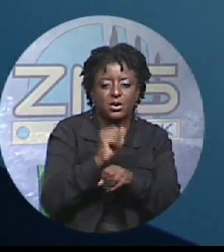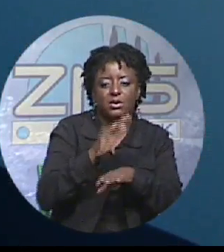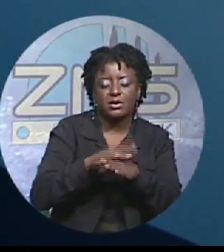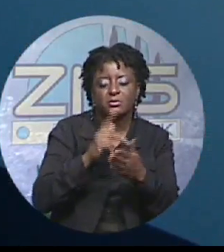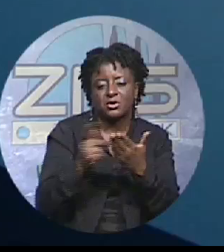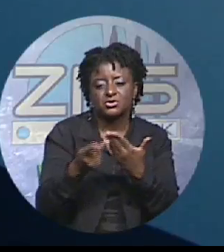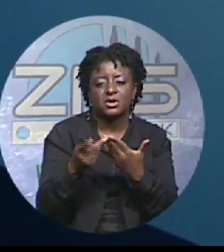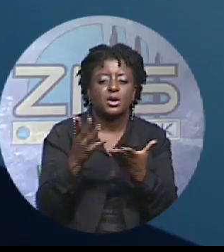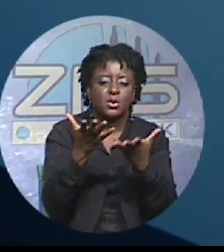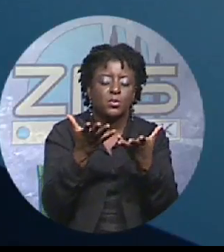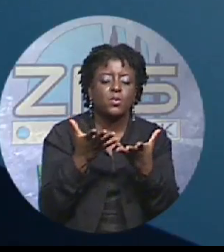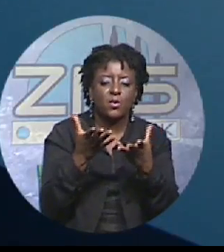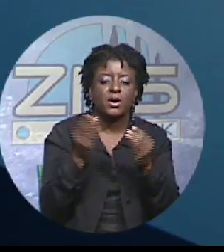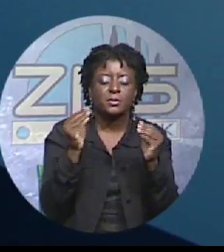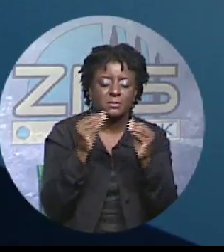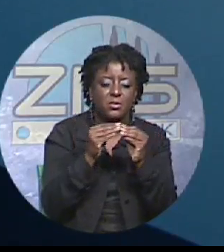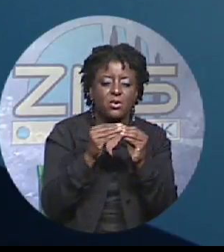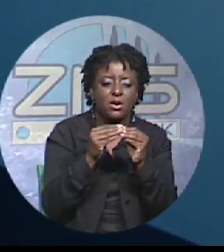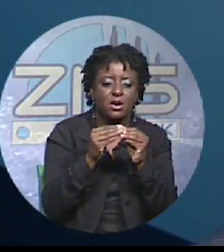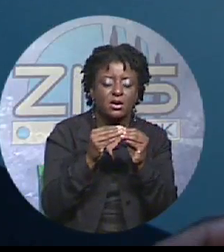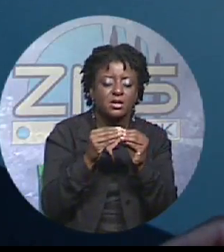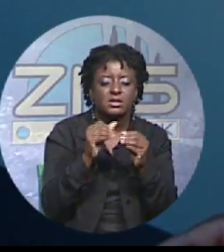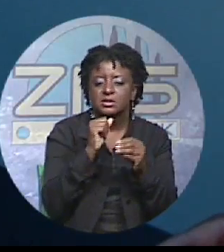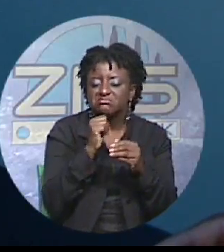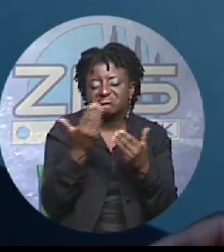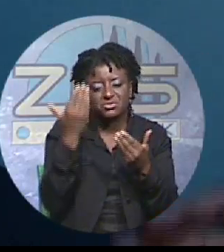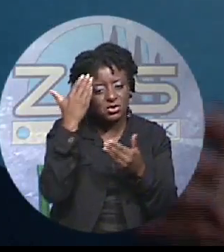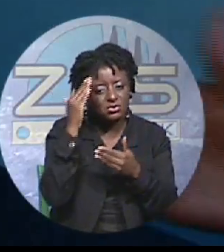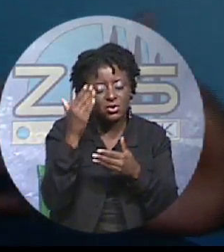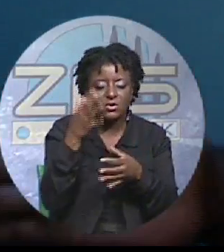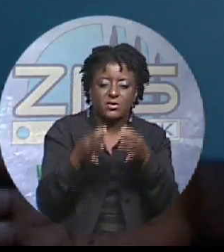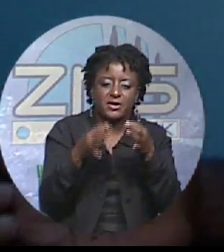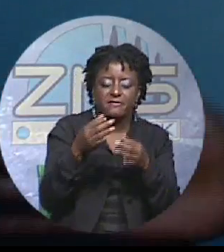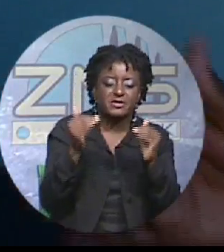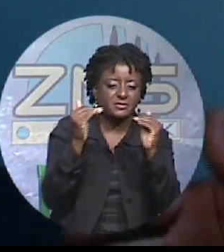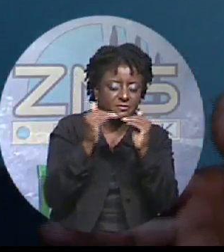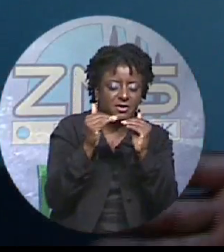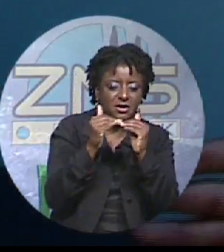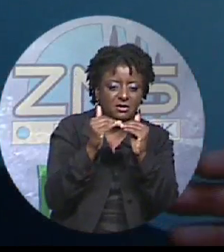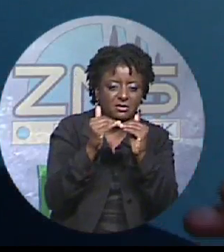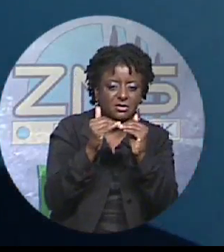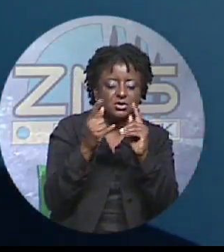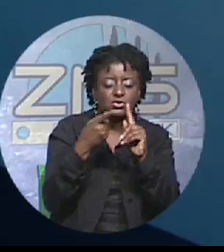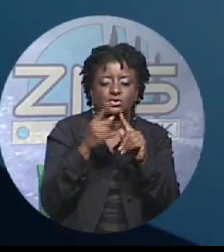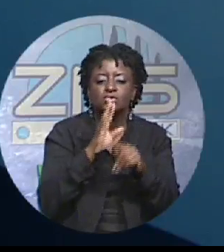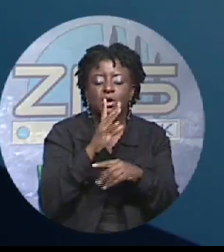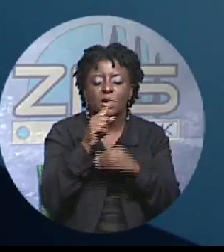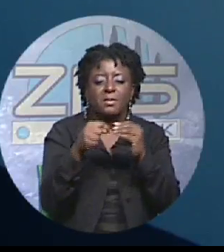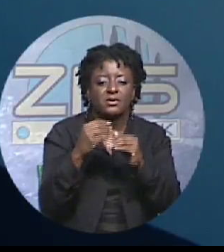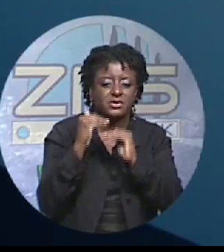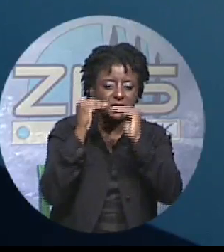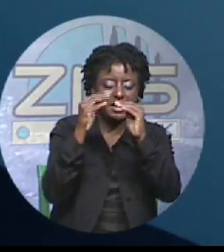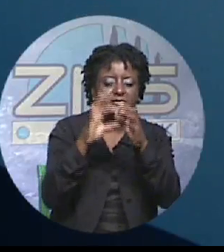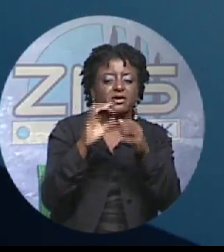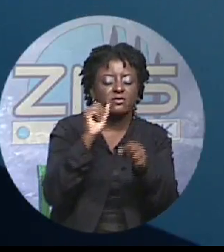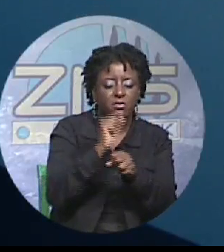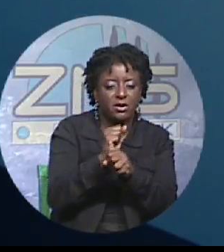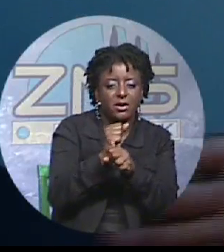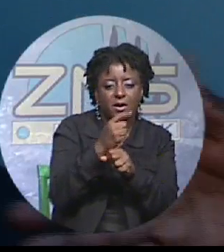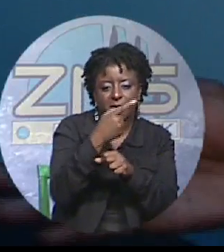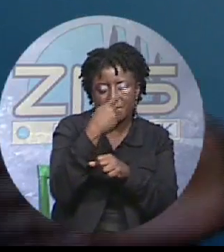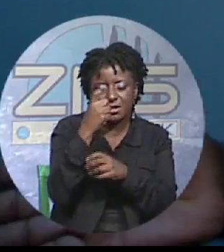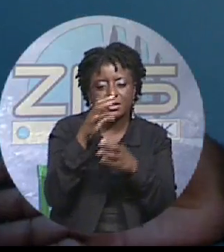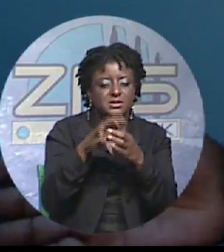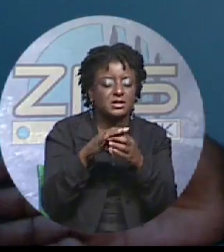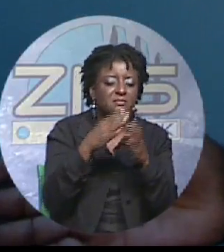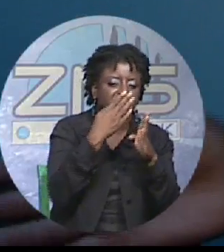more. I don't know if it is fair for us to speak to the level of work because of the Bahamian involvement